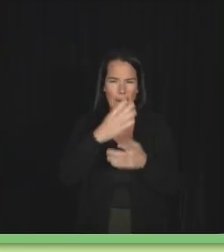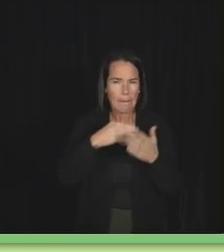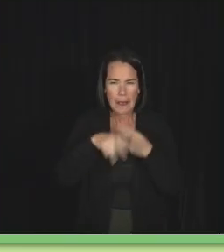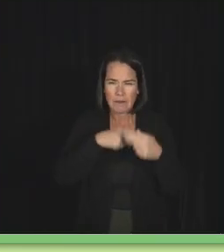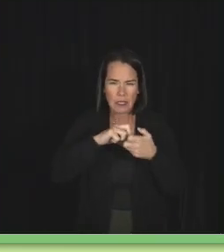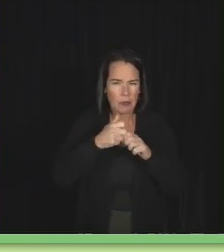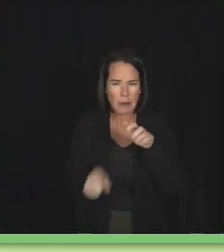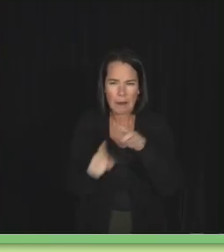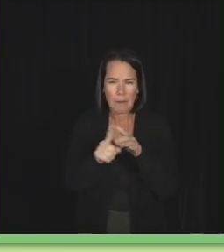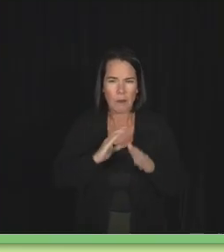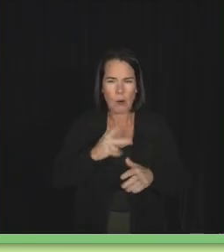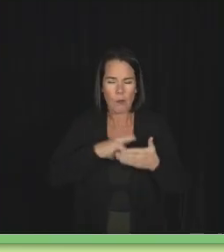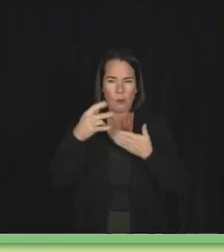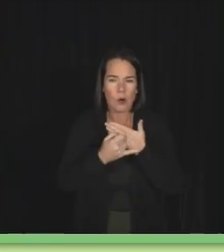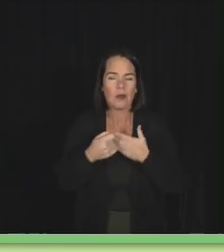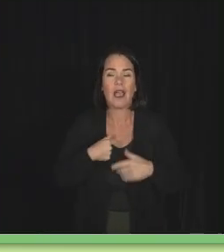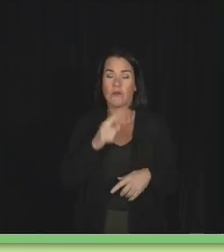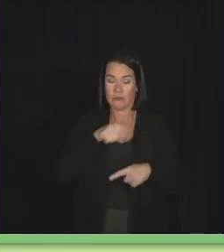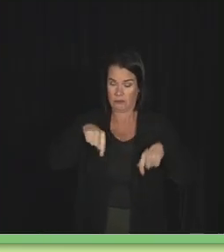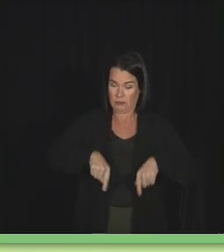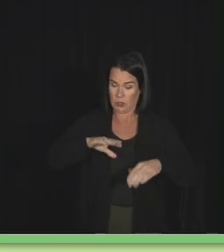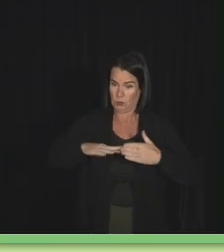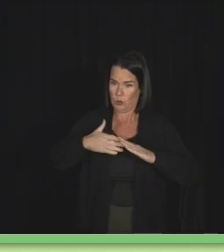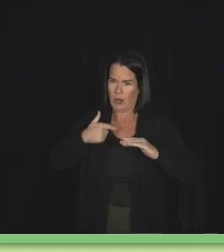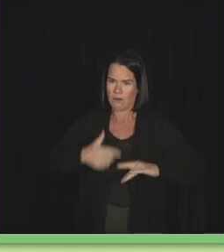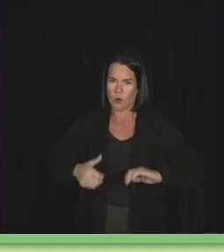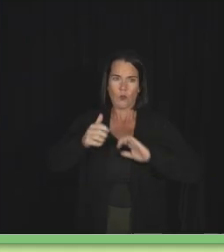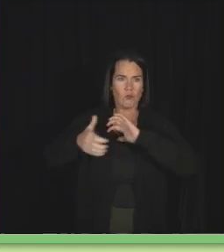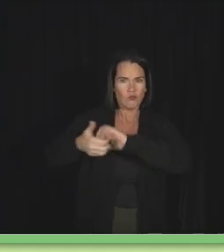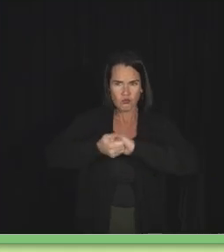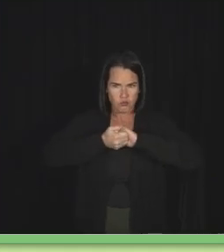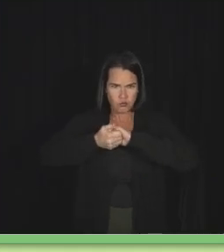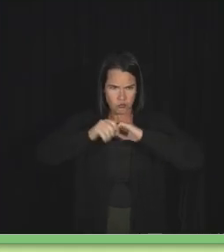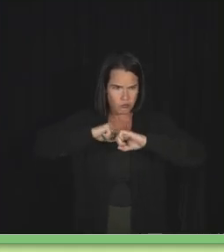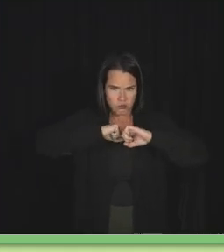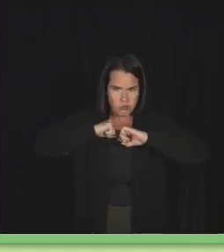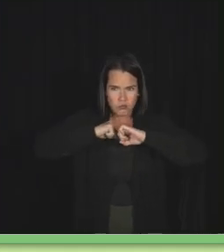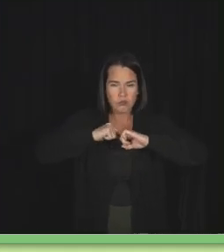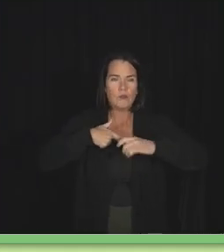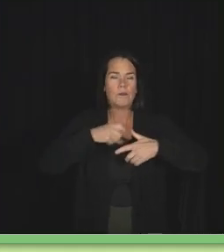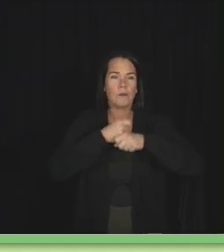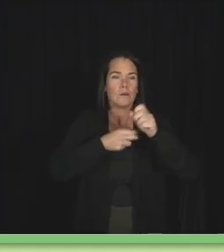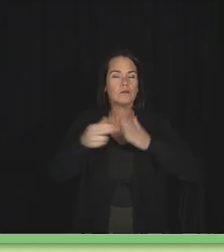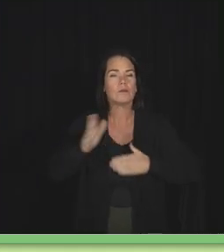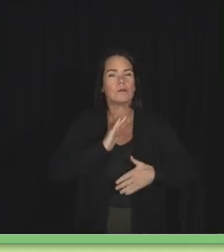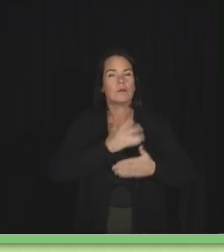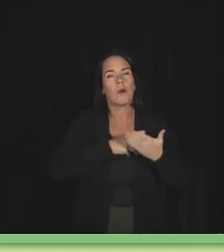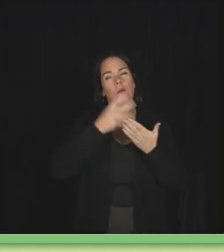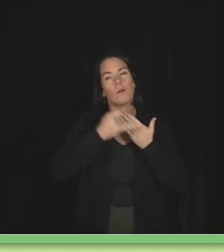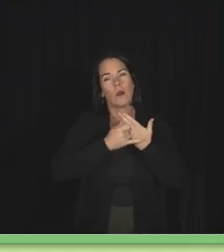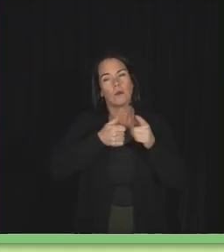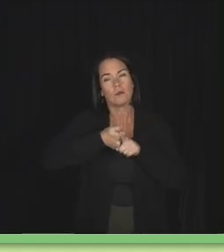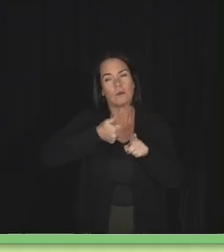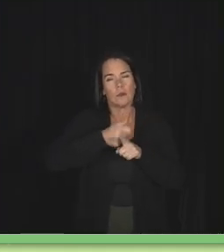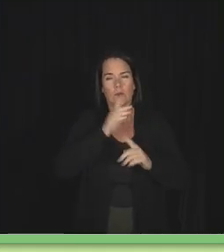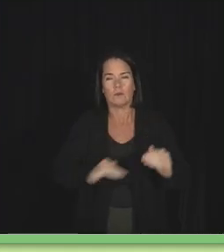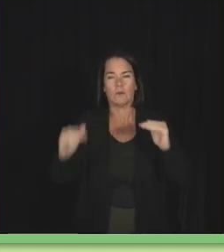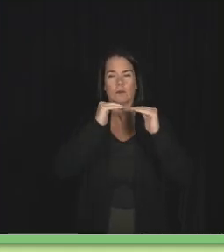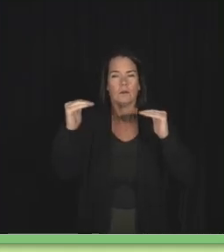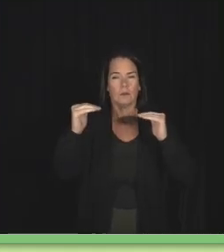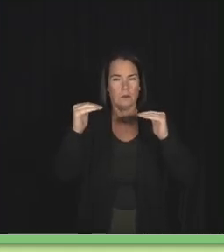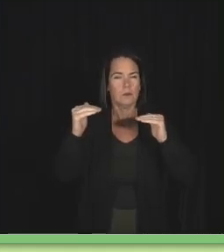And as a community, we have to work together to ensure that we could kind of sustain and ensure that our projects are up to snuff and meet